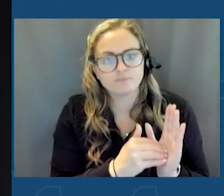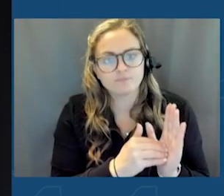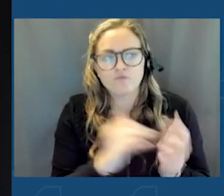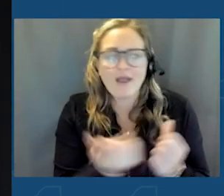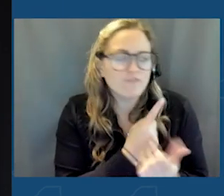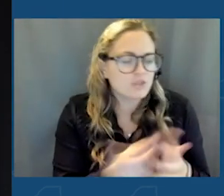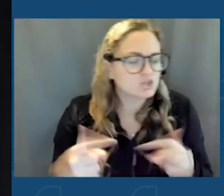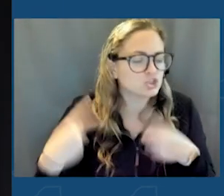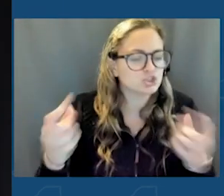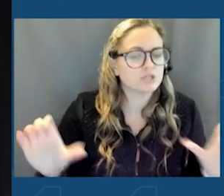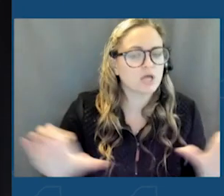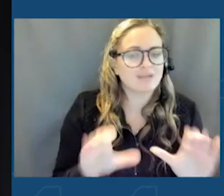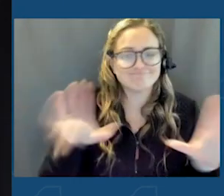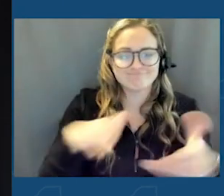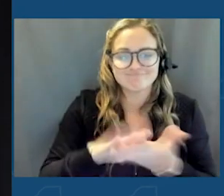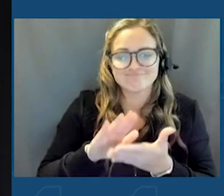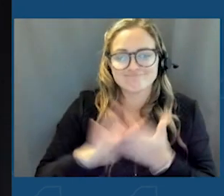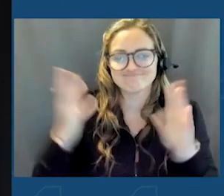big applause.